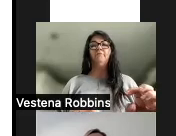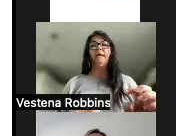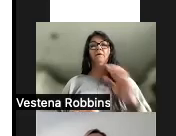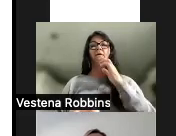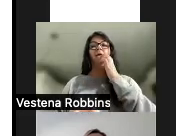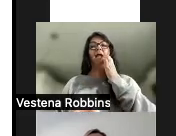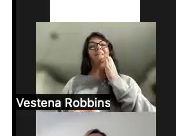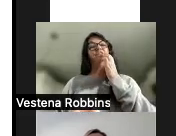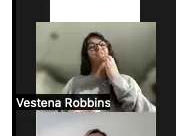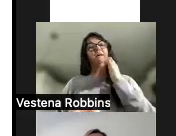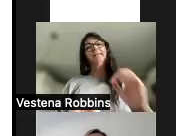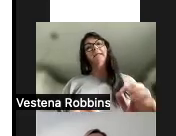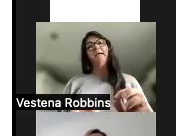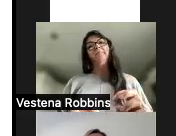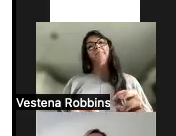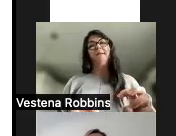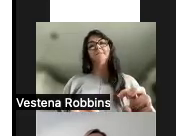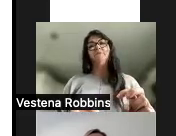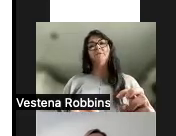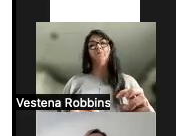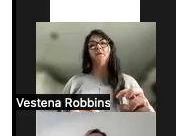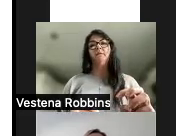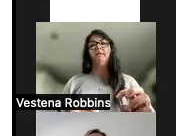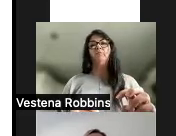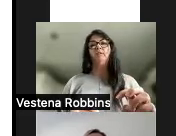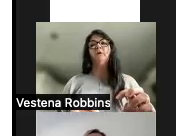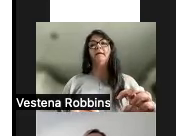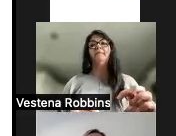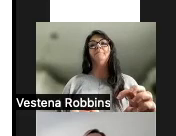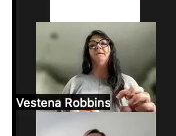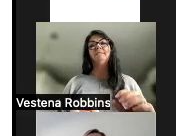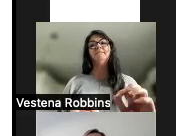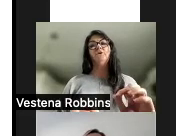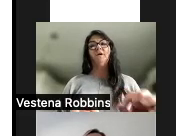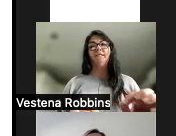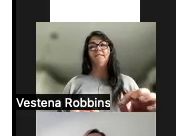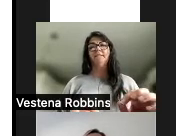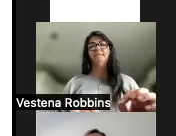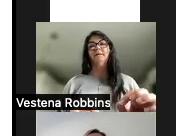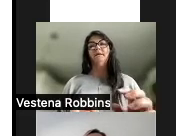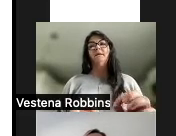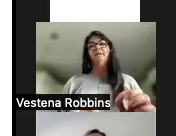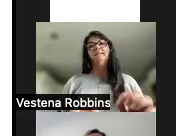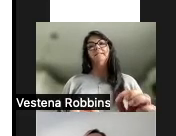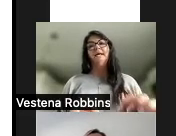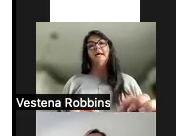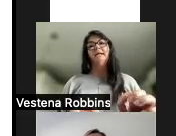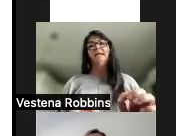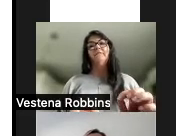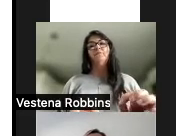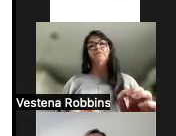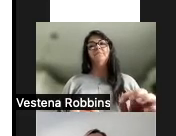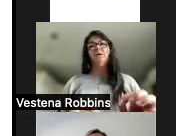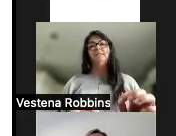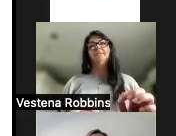collaborative manner. And then finally, and perhaps most importantly, we learned that in the midst of a crisis, the design of